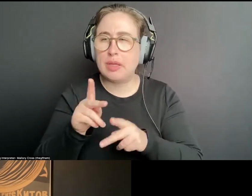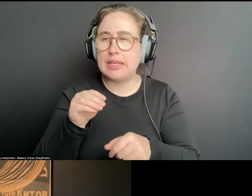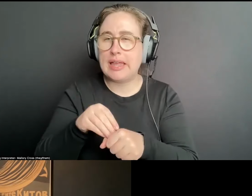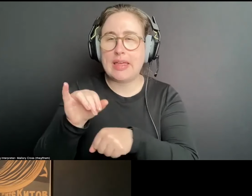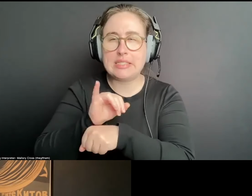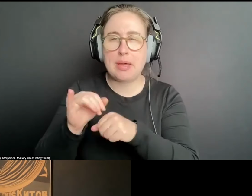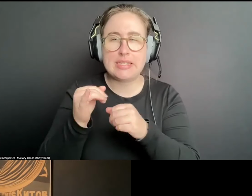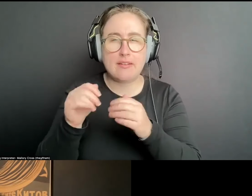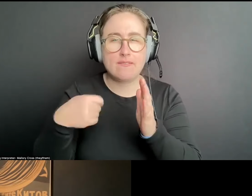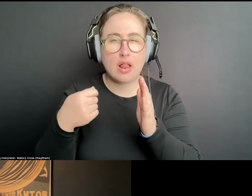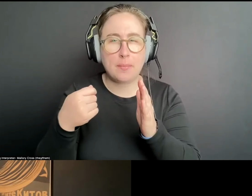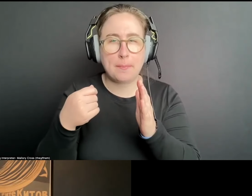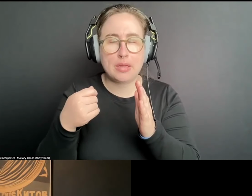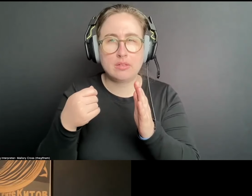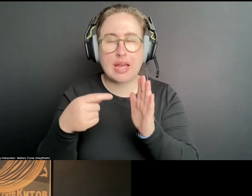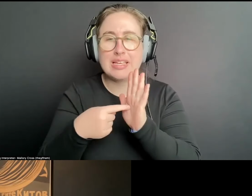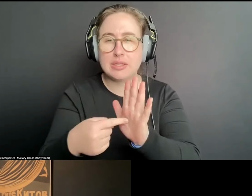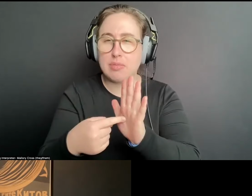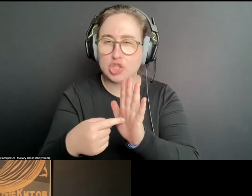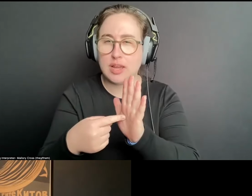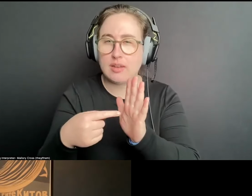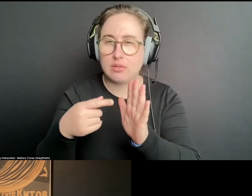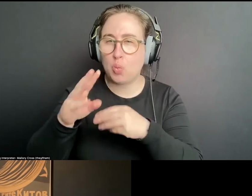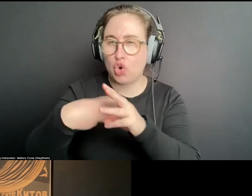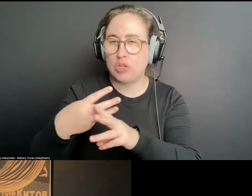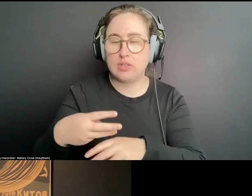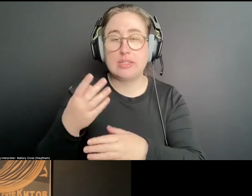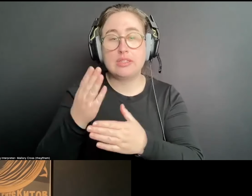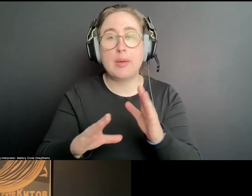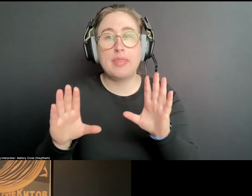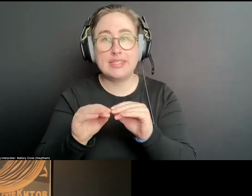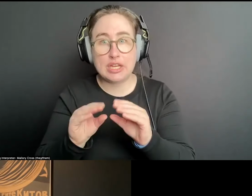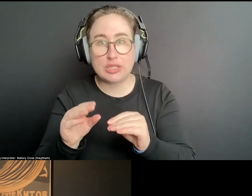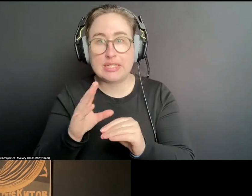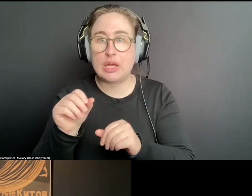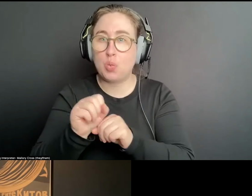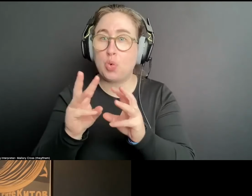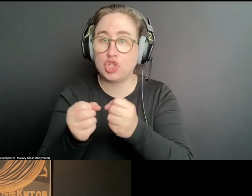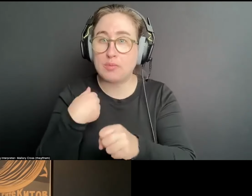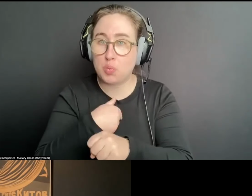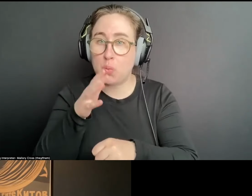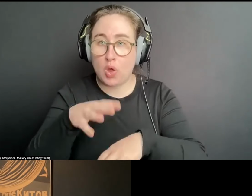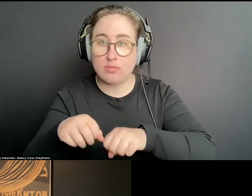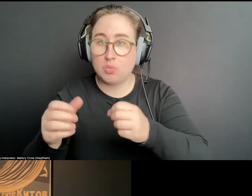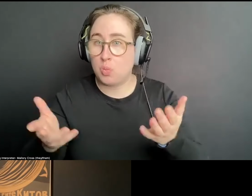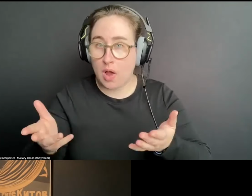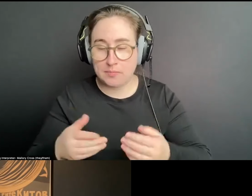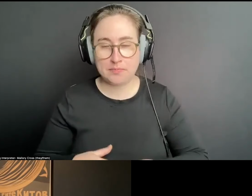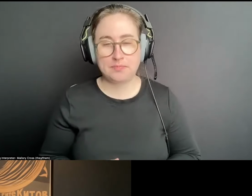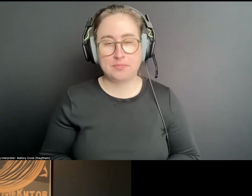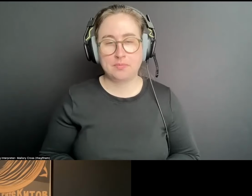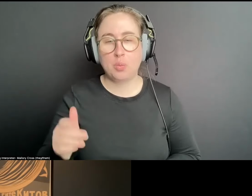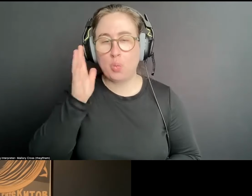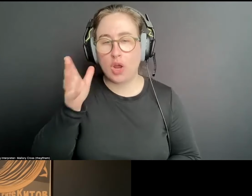film exhibition ecosystem. Some of the sessions and workshops that we'll be doing, we are bringing